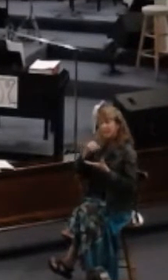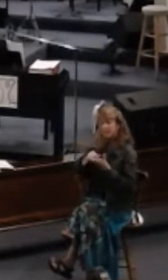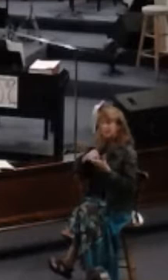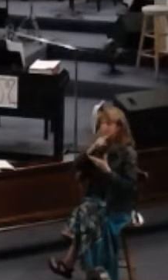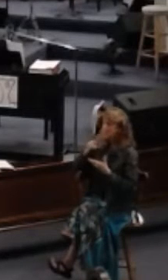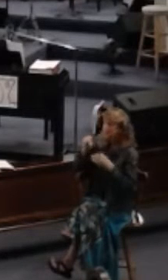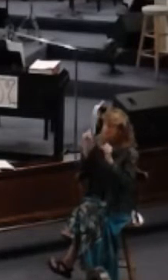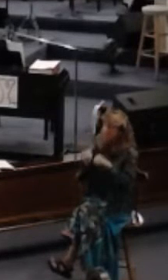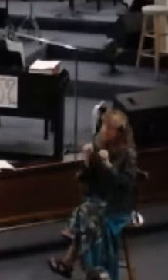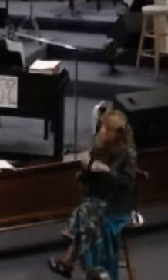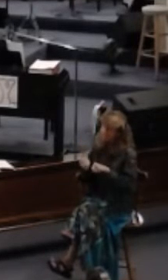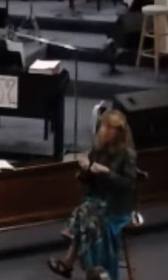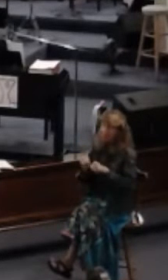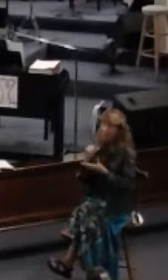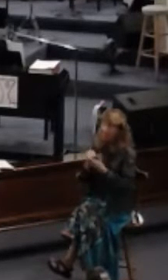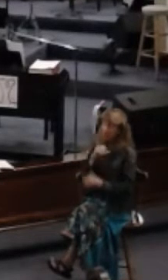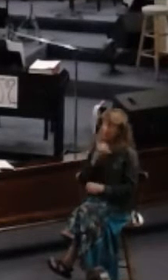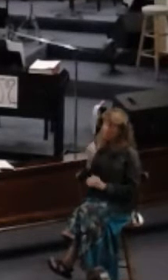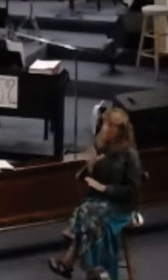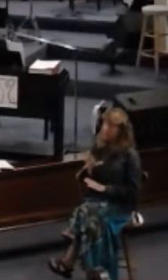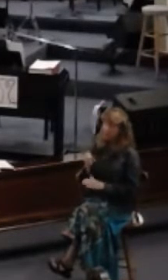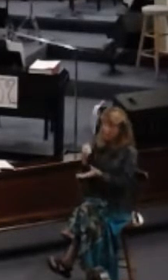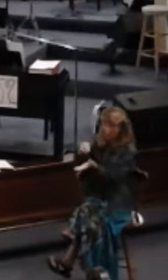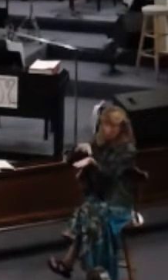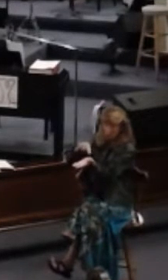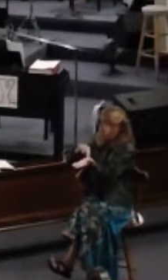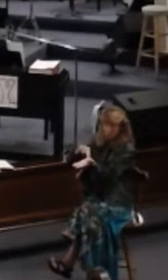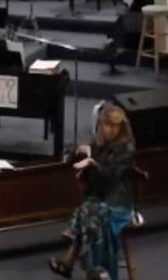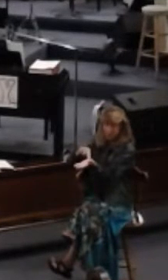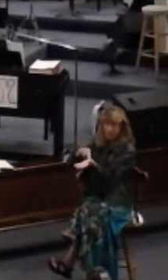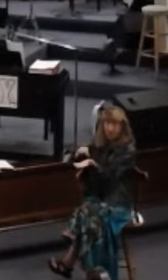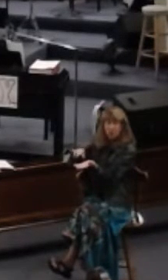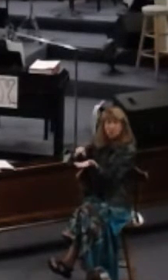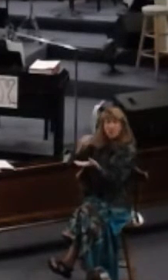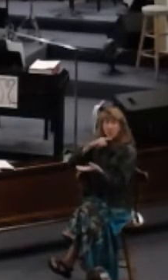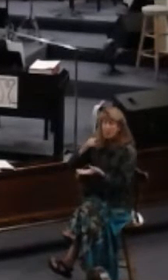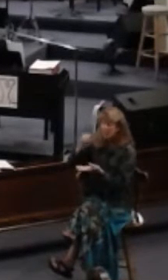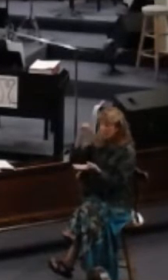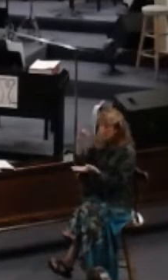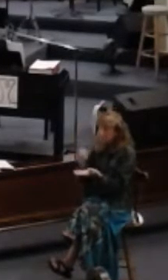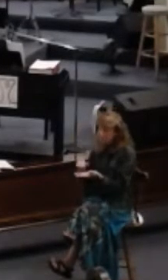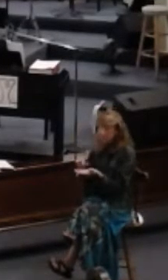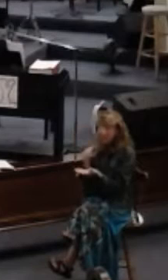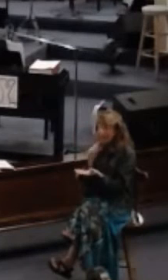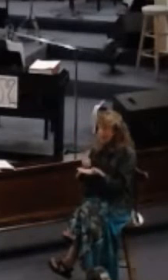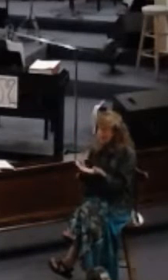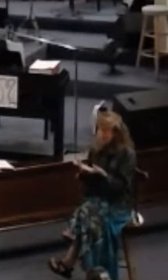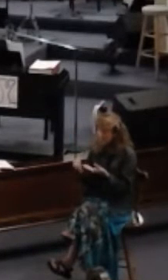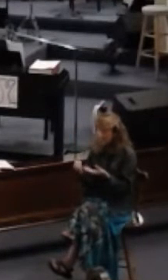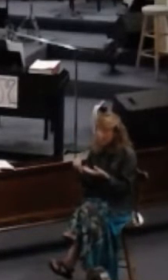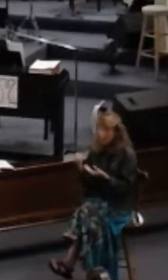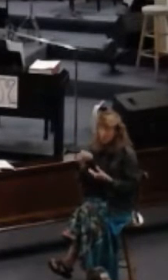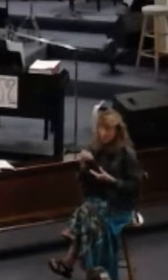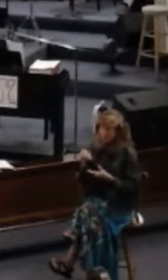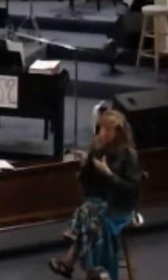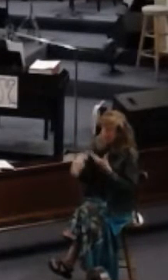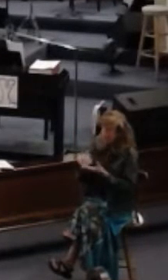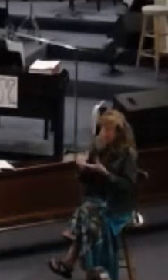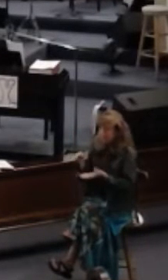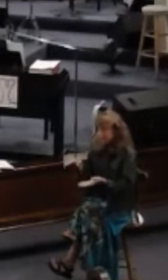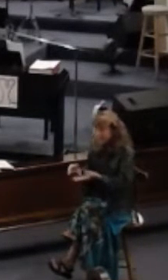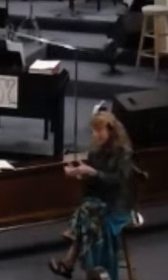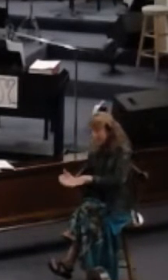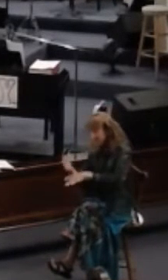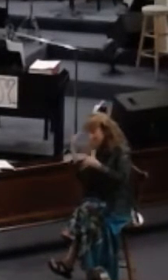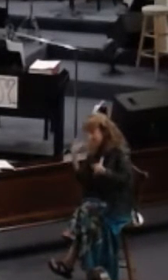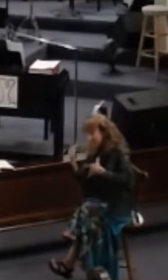entirely plausible that Christian nursing would have reduced mortality by as much as two-thirds. The